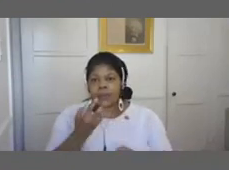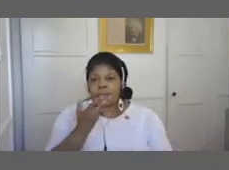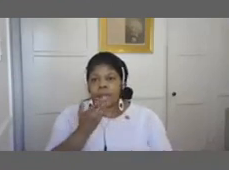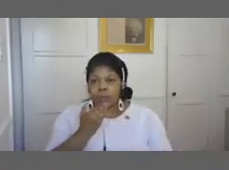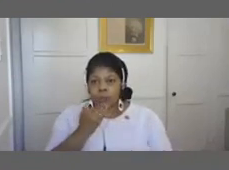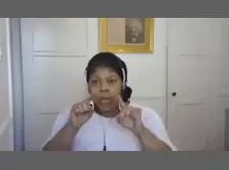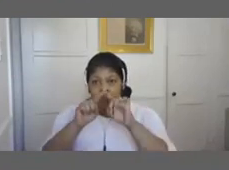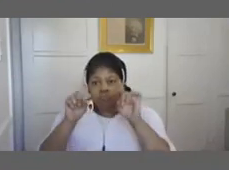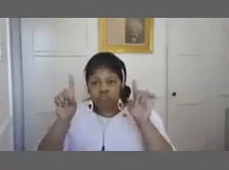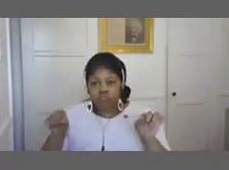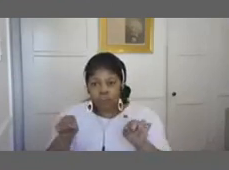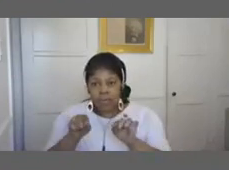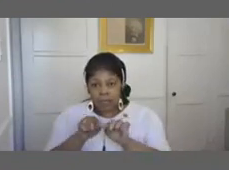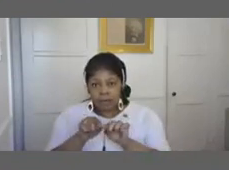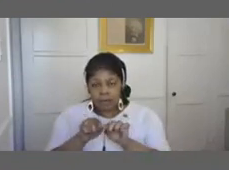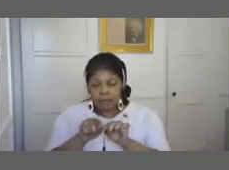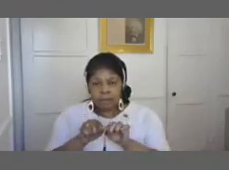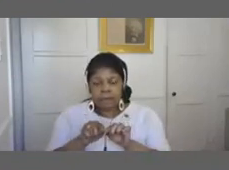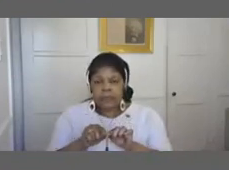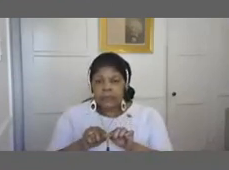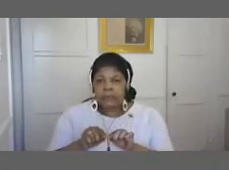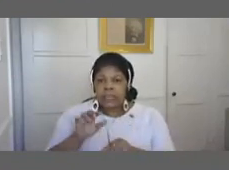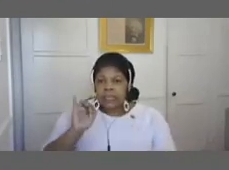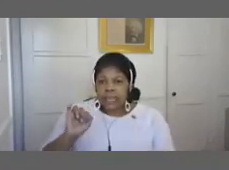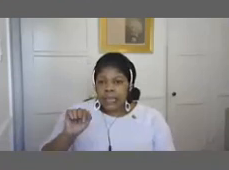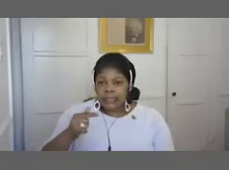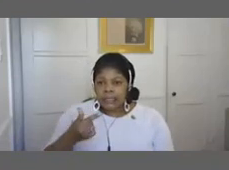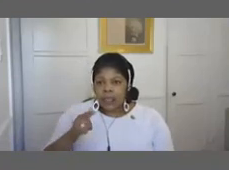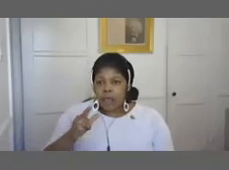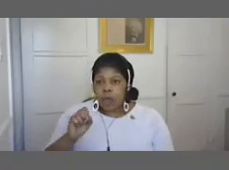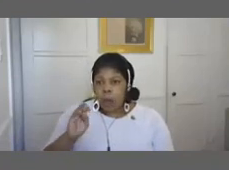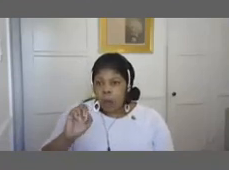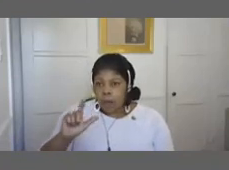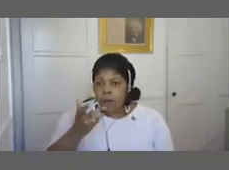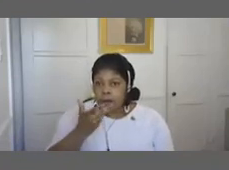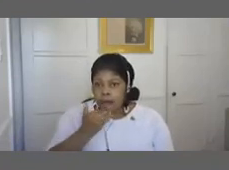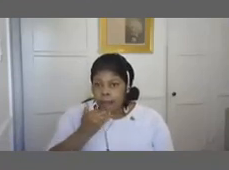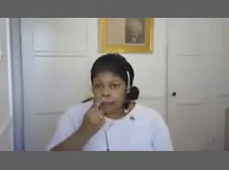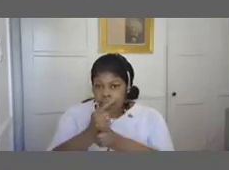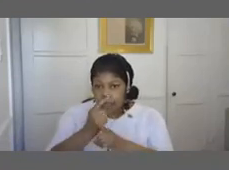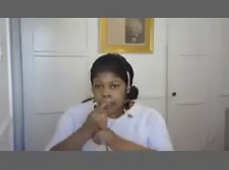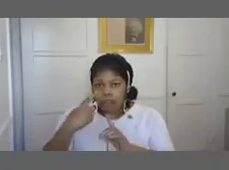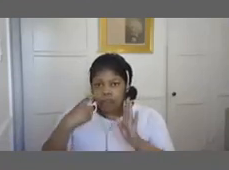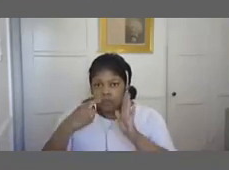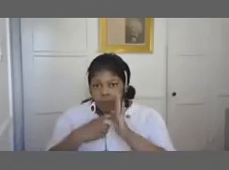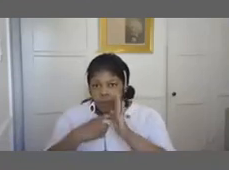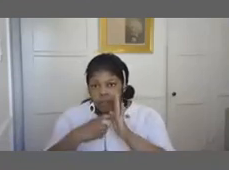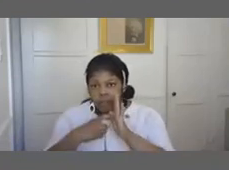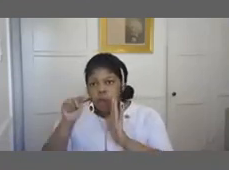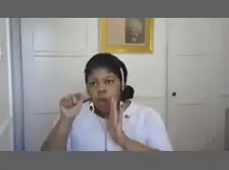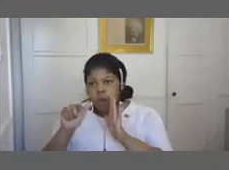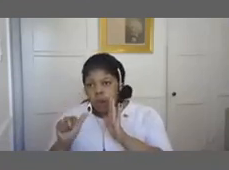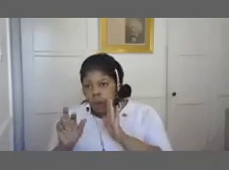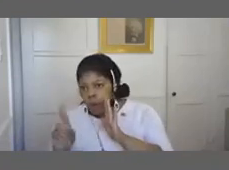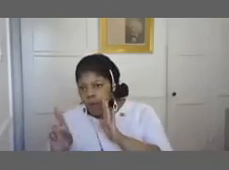it is a global color, you'll notice that it has a little tick mark in the lower right-hand corner. Okay, that's